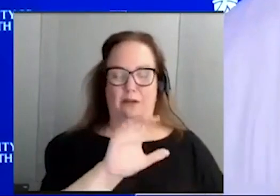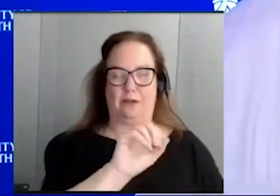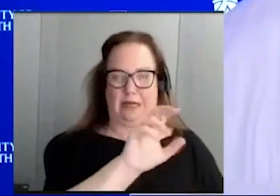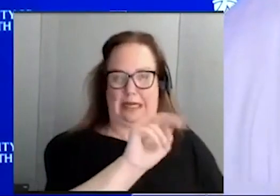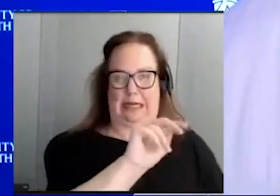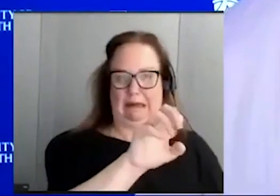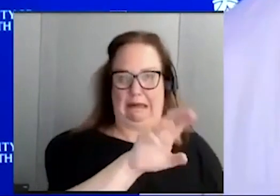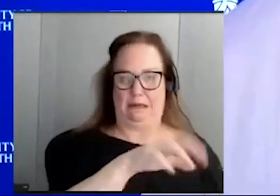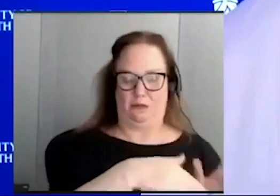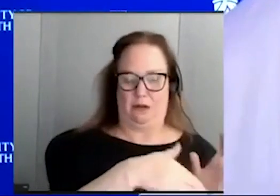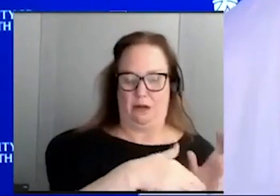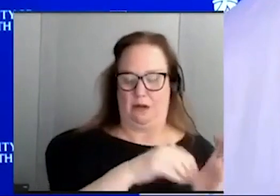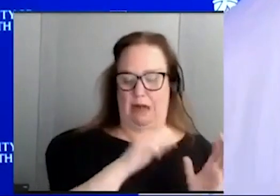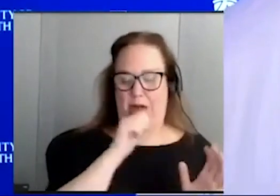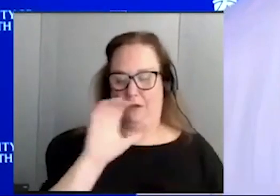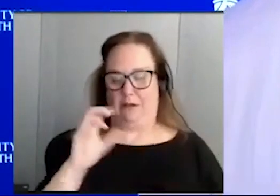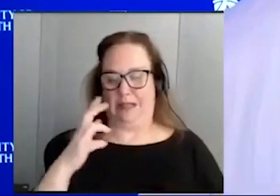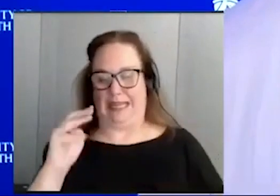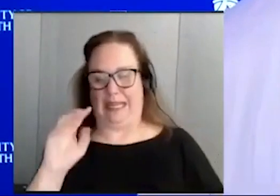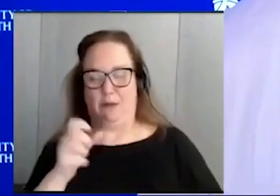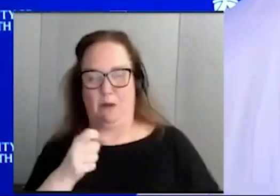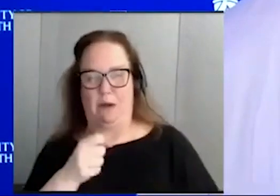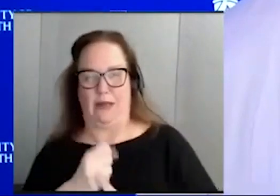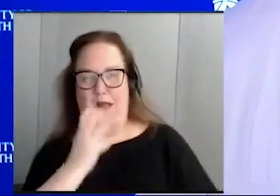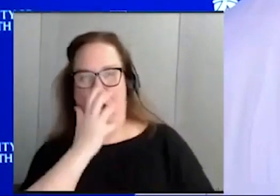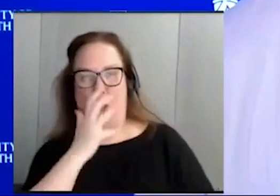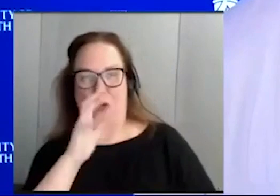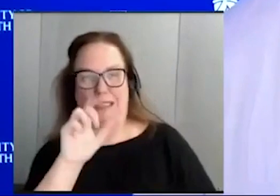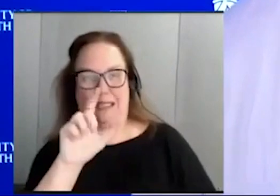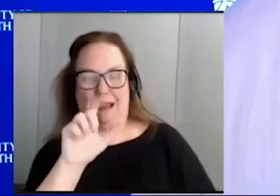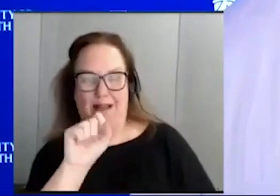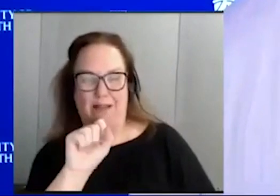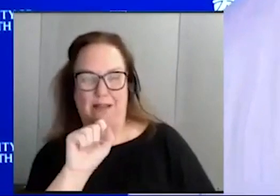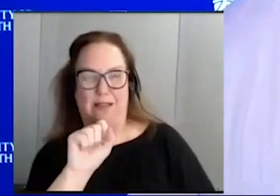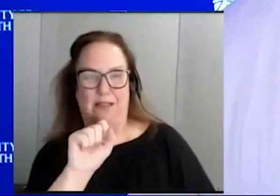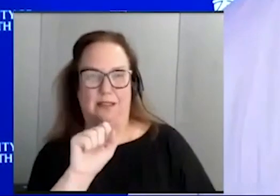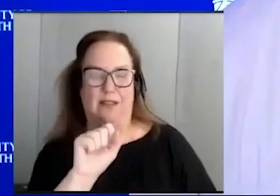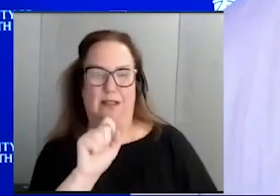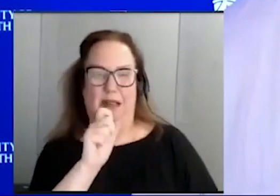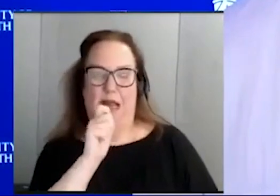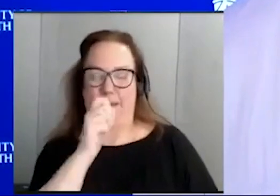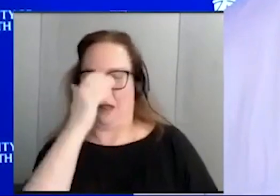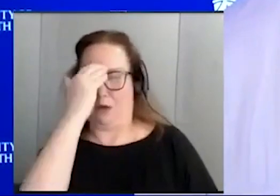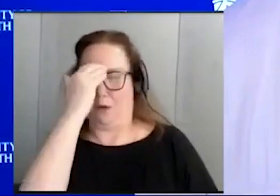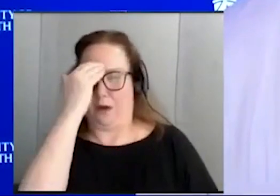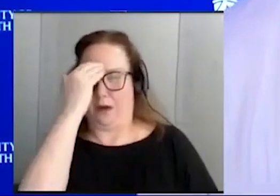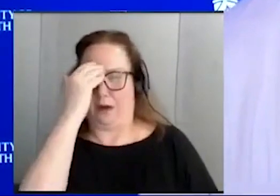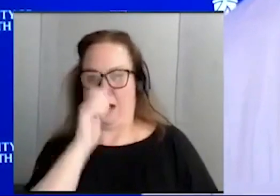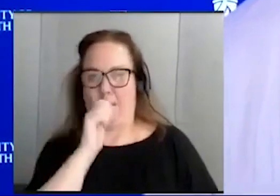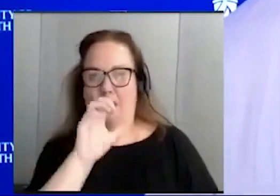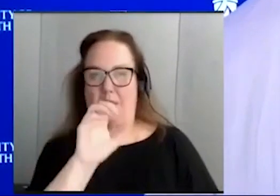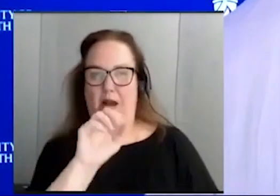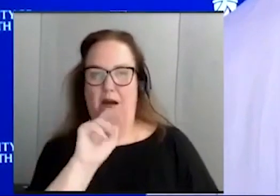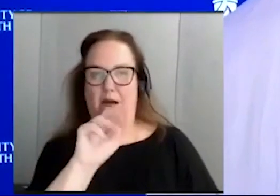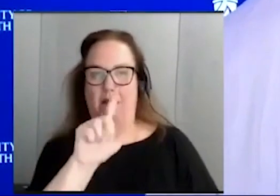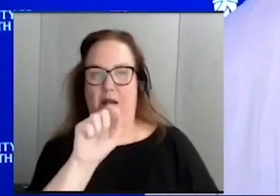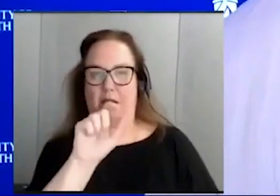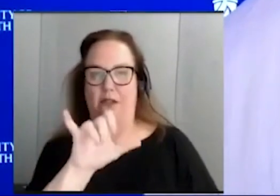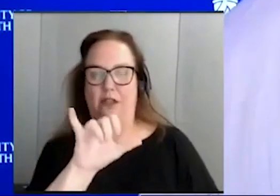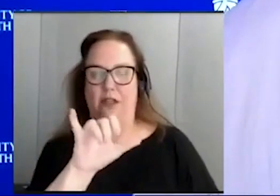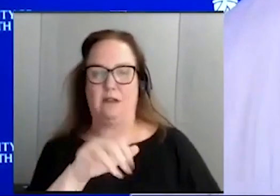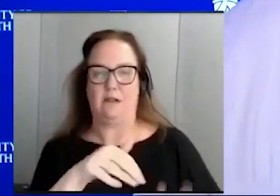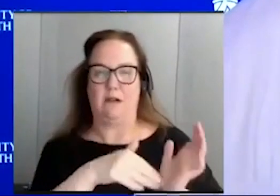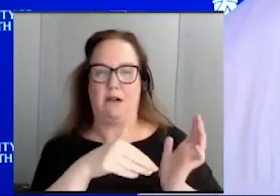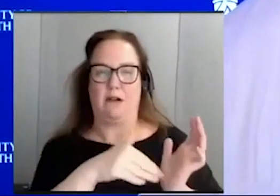affect those cells per se, so I'm not sure it would have any effect. I'm not aware of, but I'm not an oncologist, I don't give chemotherapy. I'm not aware